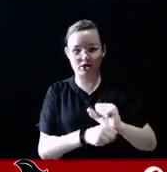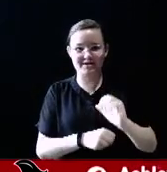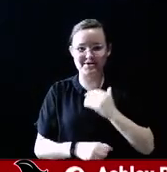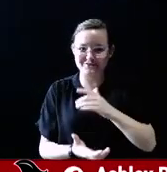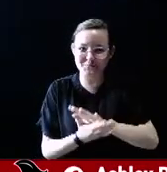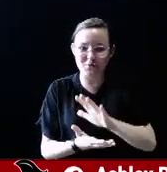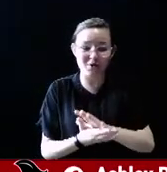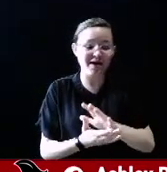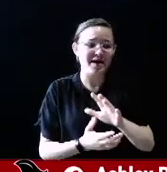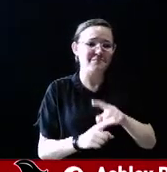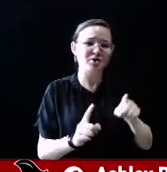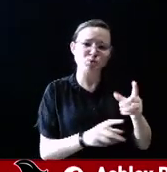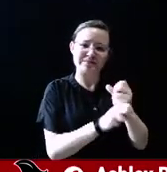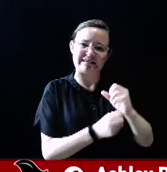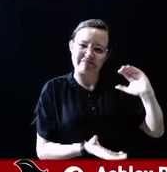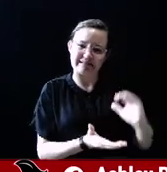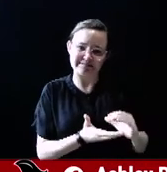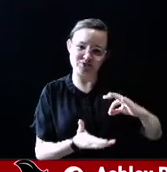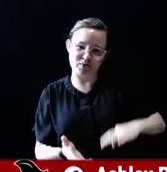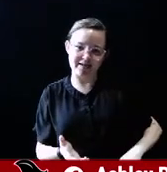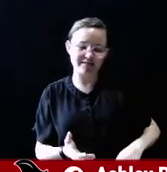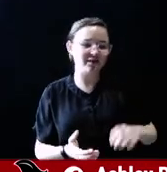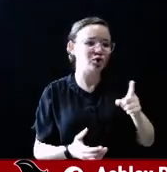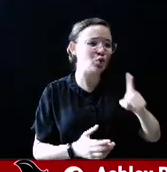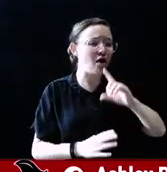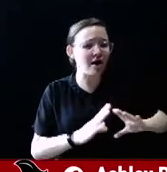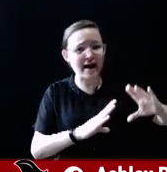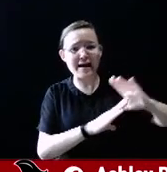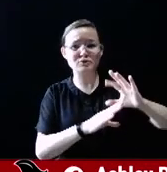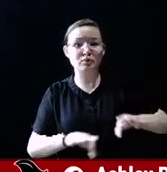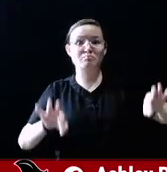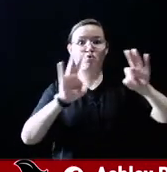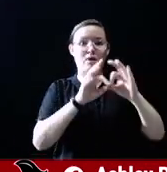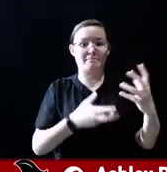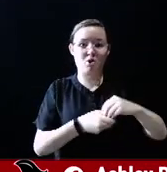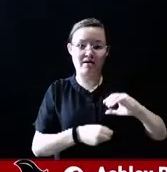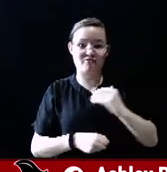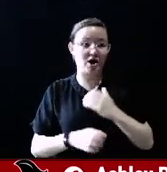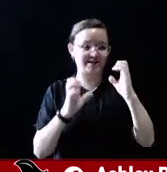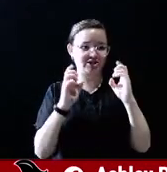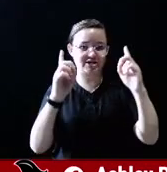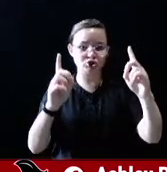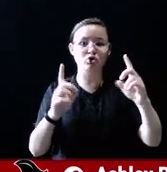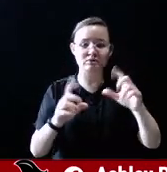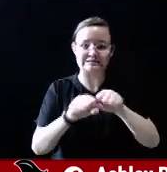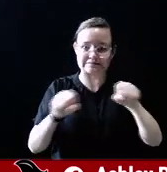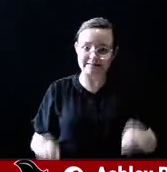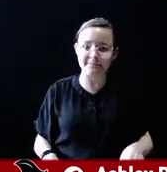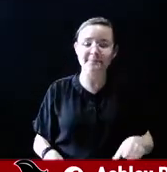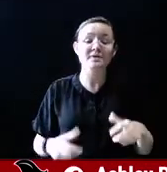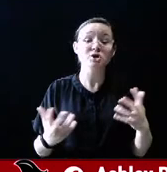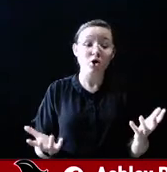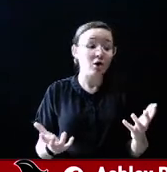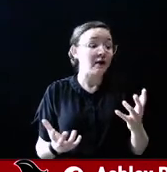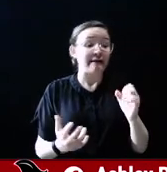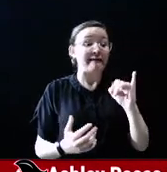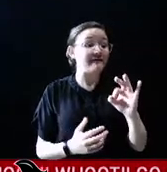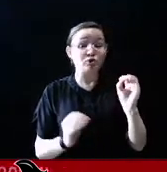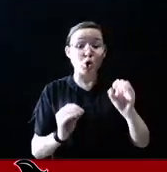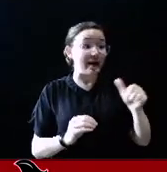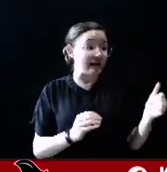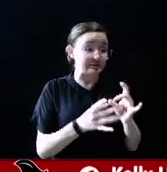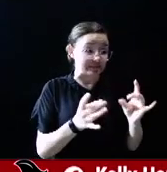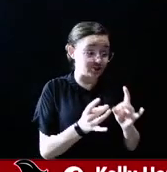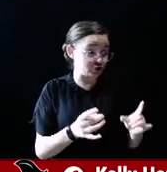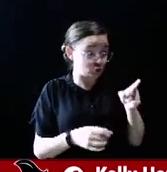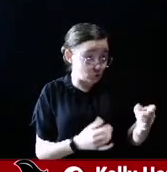and receive the least credit for it. You are an absolutely essential part of the educational ecosystem, so even if no one else mentions it